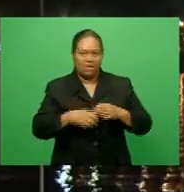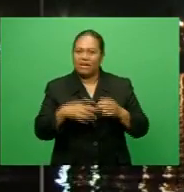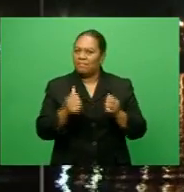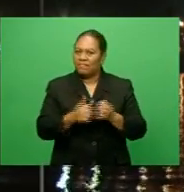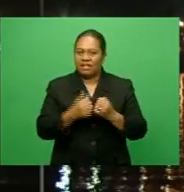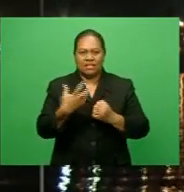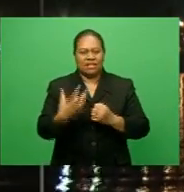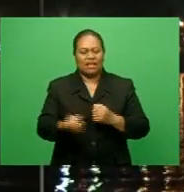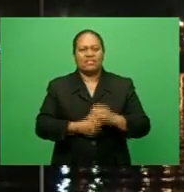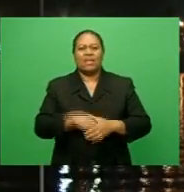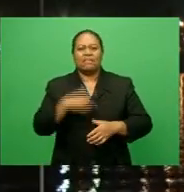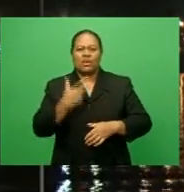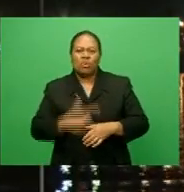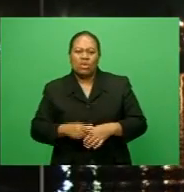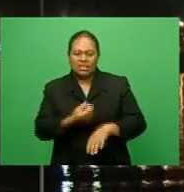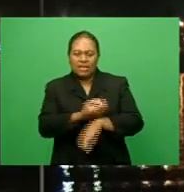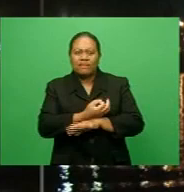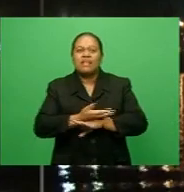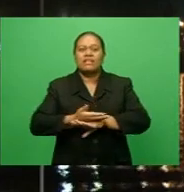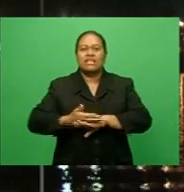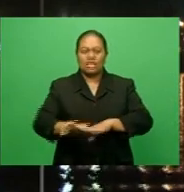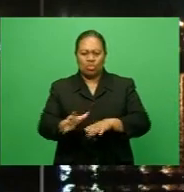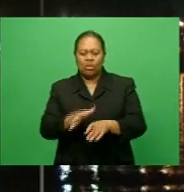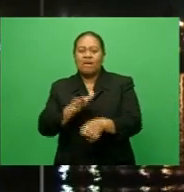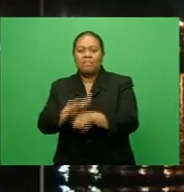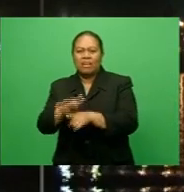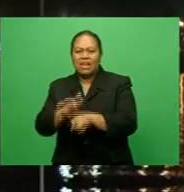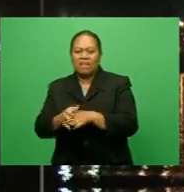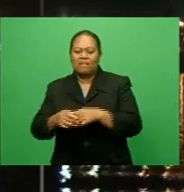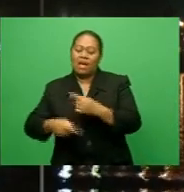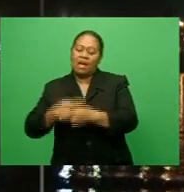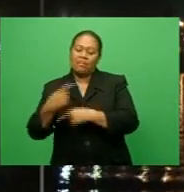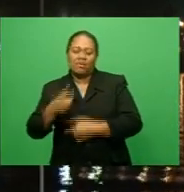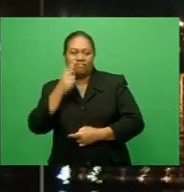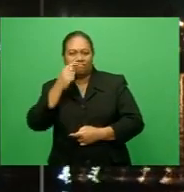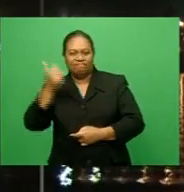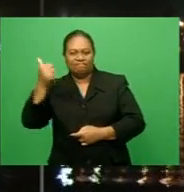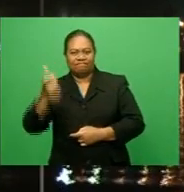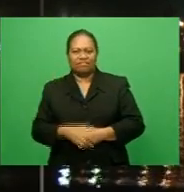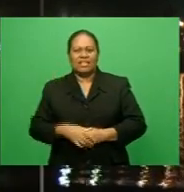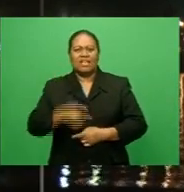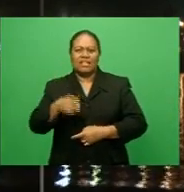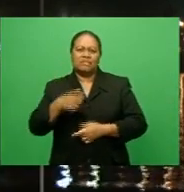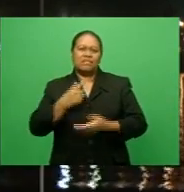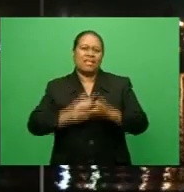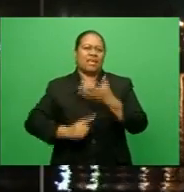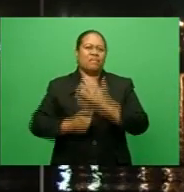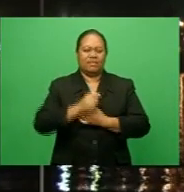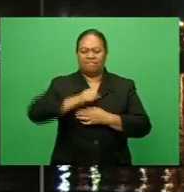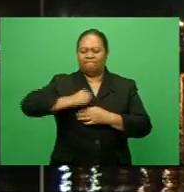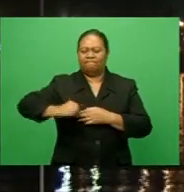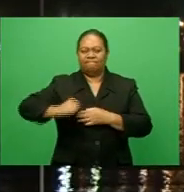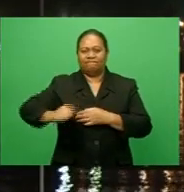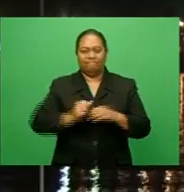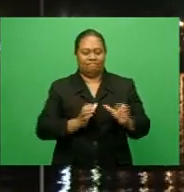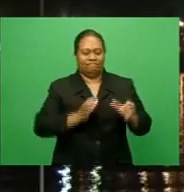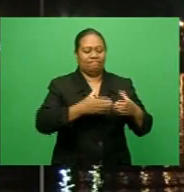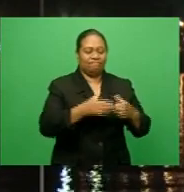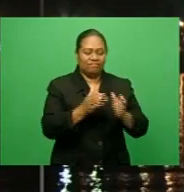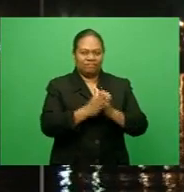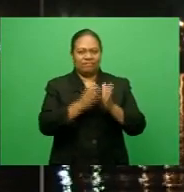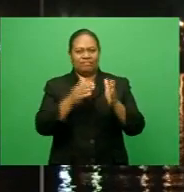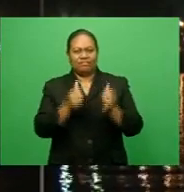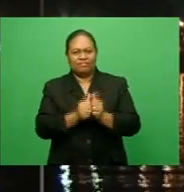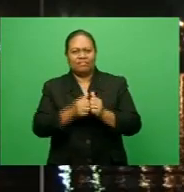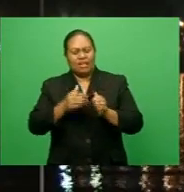party with fresh accusations of a different kind against Sitiveni Rambuka. After being rejected by his party over the weekend, Rambuka is